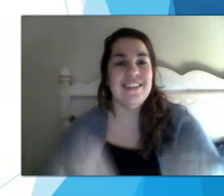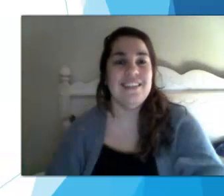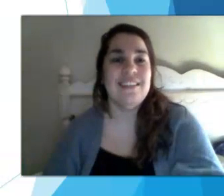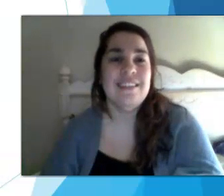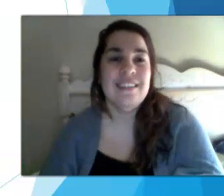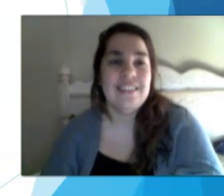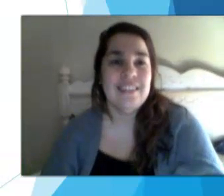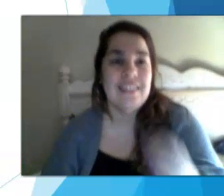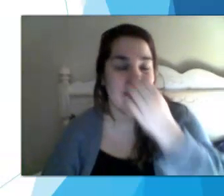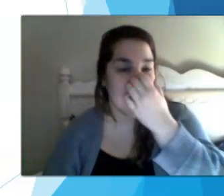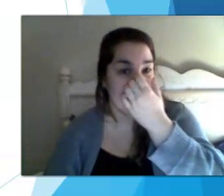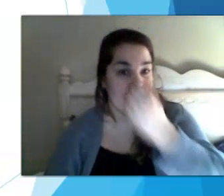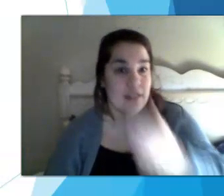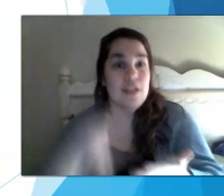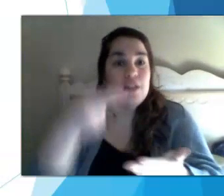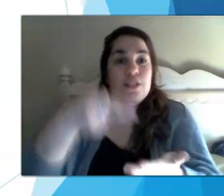Big.